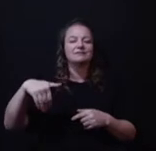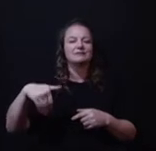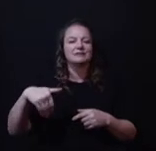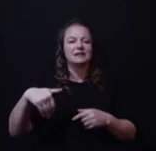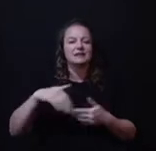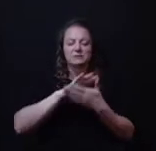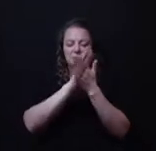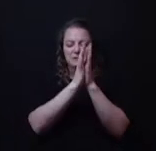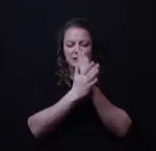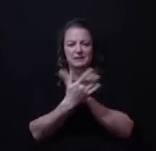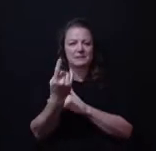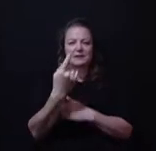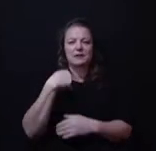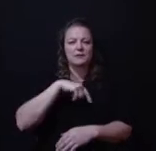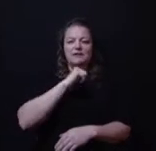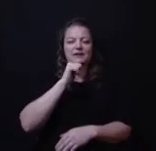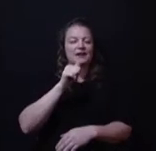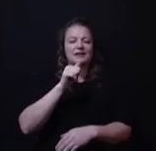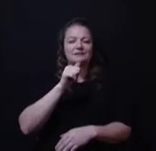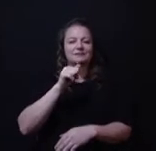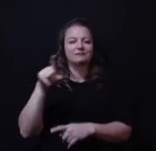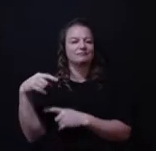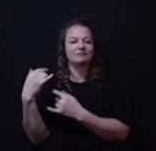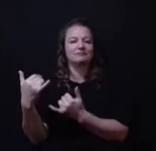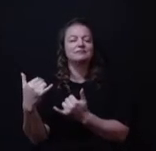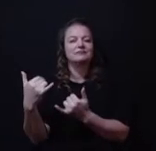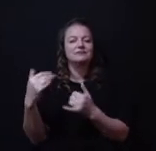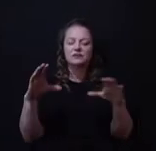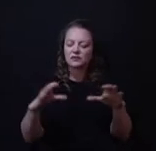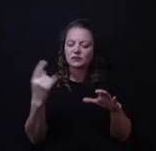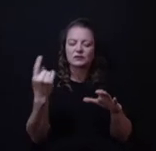haven't been, and do what we haven't done.